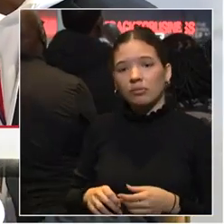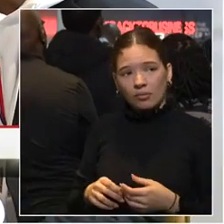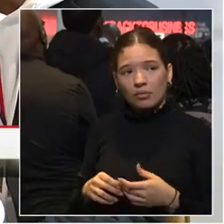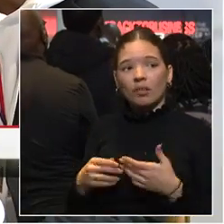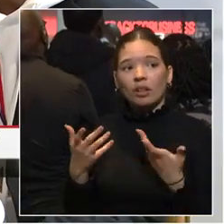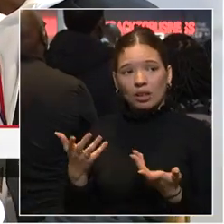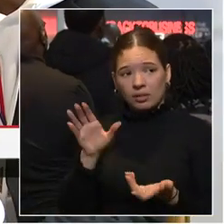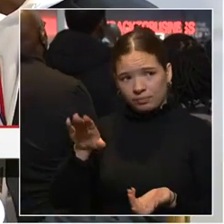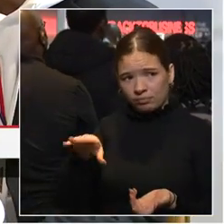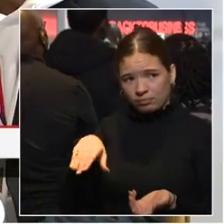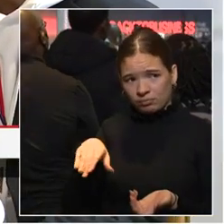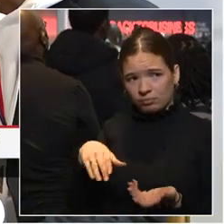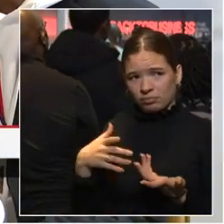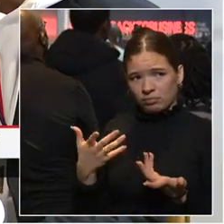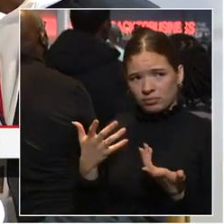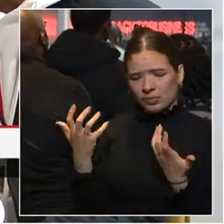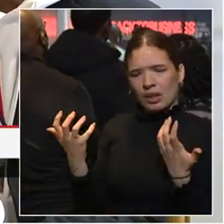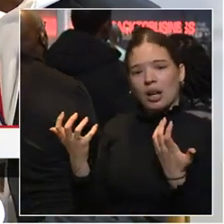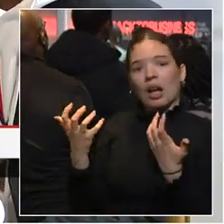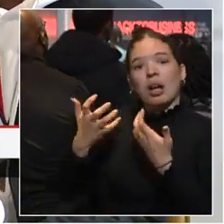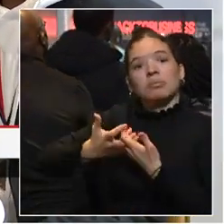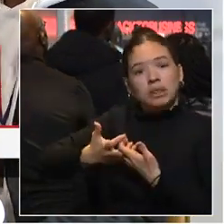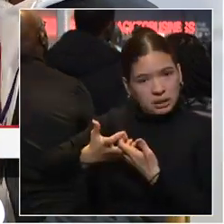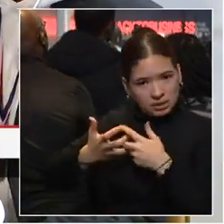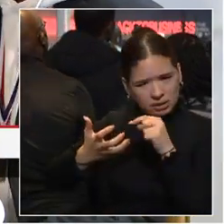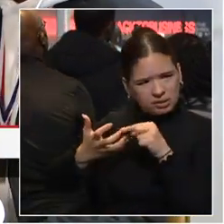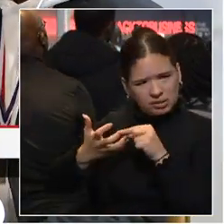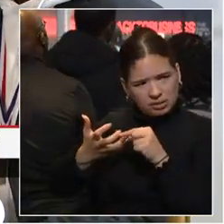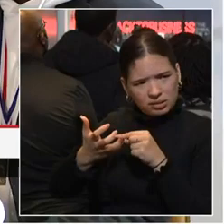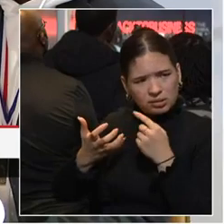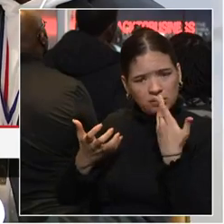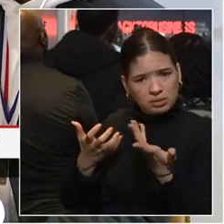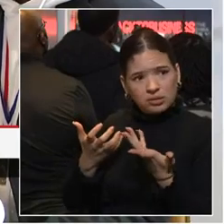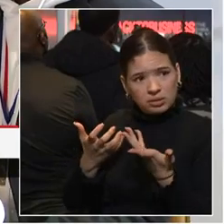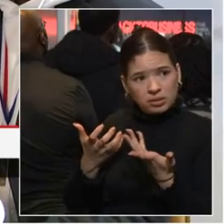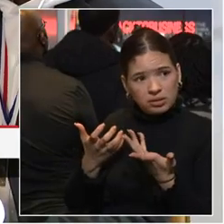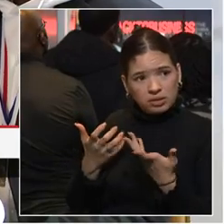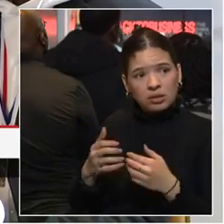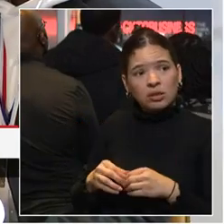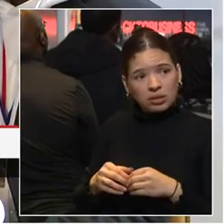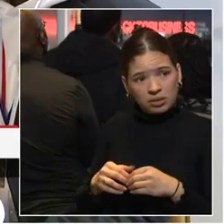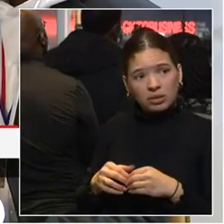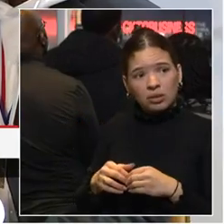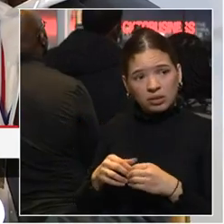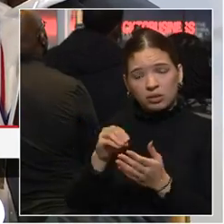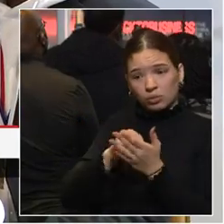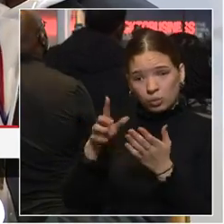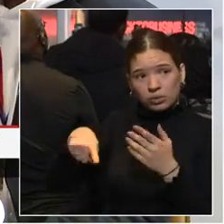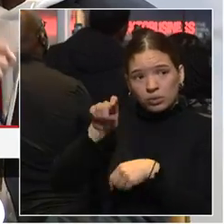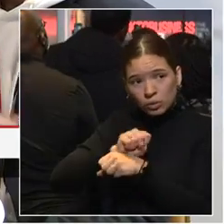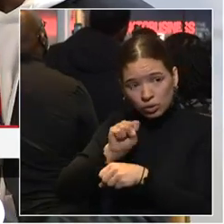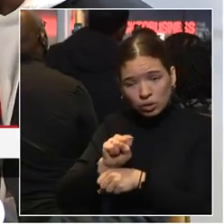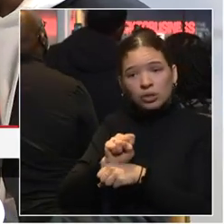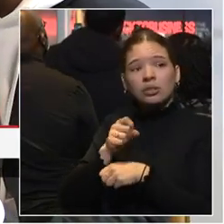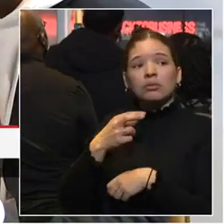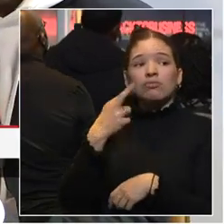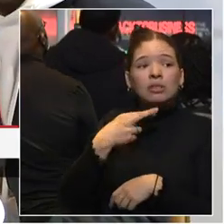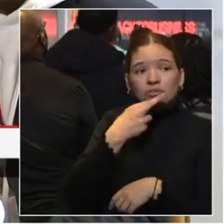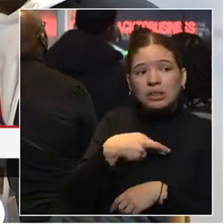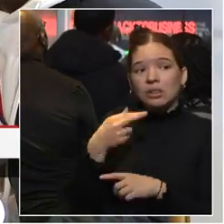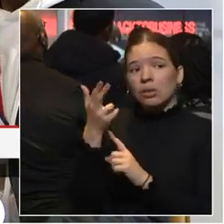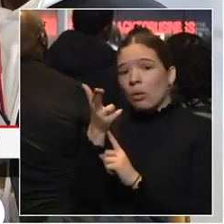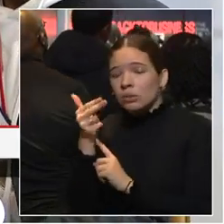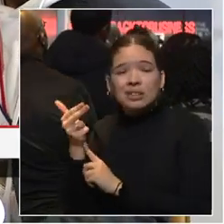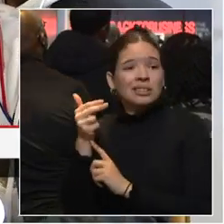lot of SYEP students who are in the hospitality, working at hotels and restaurants, right? Customer service is a big factor of